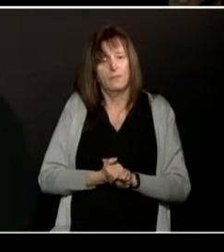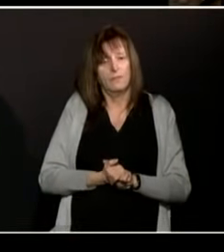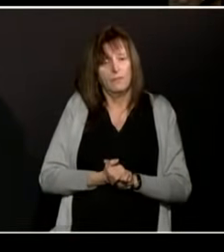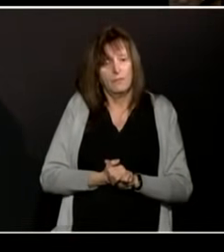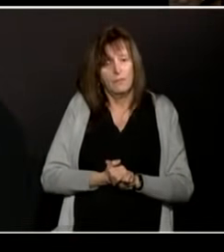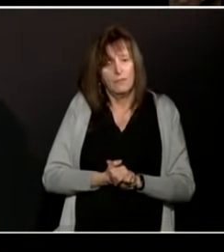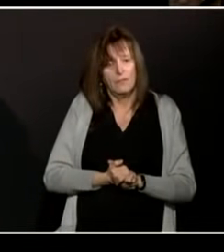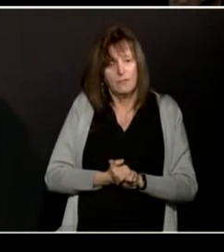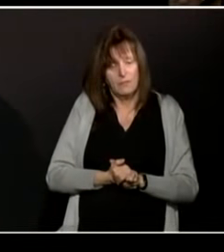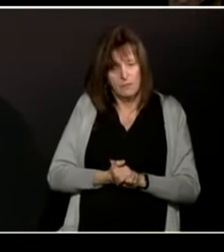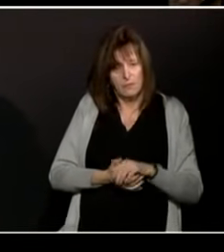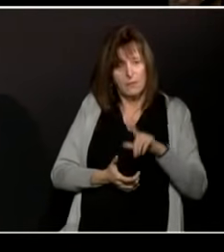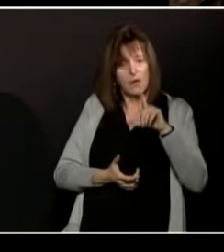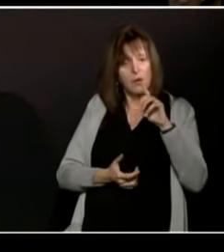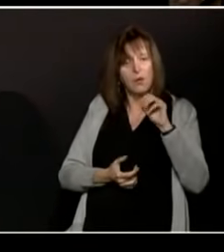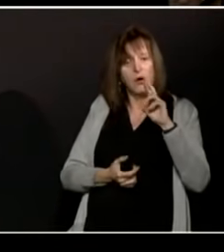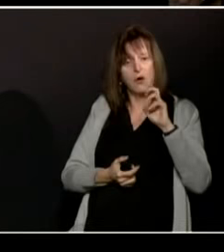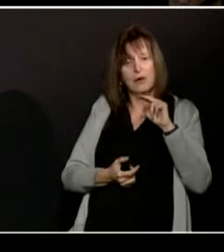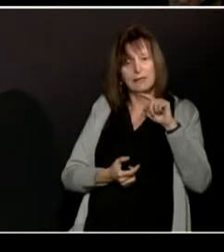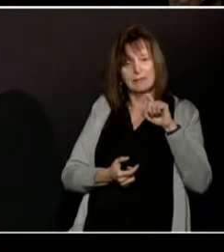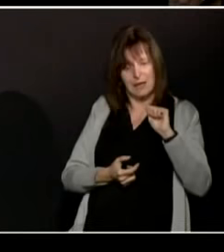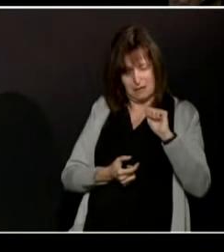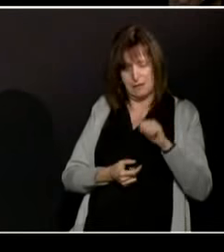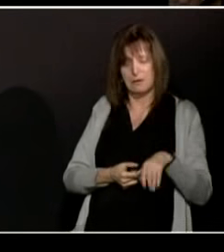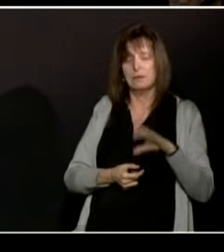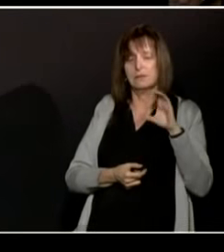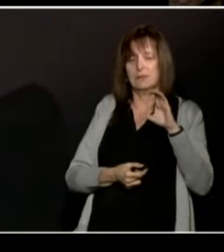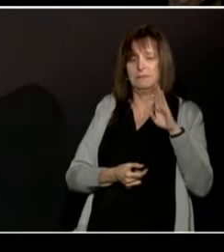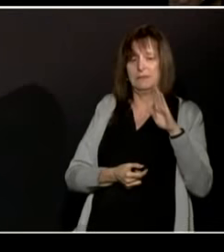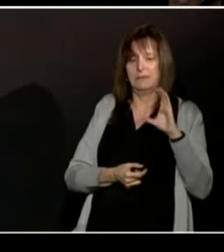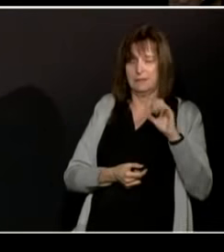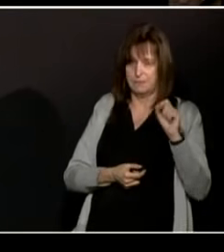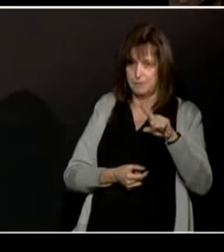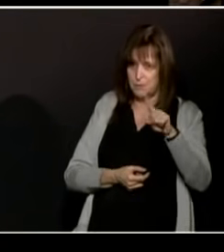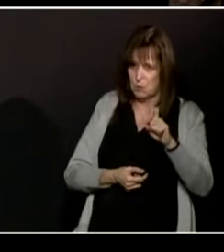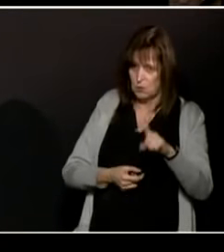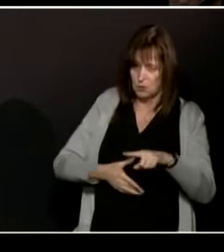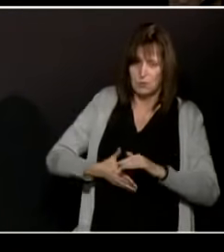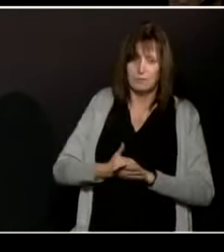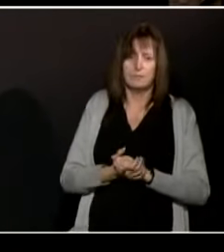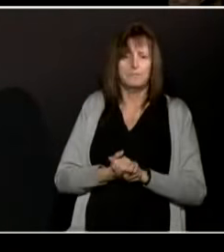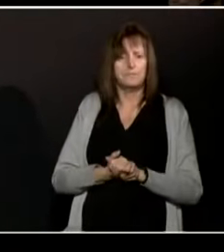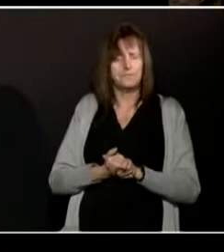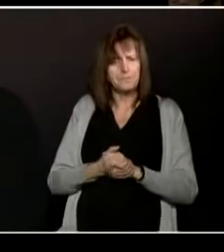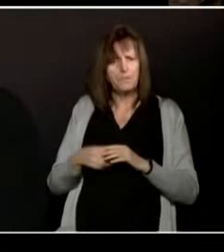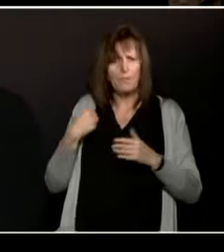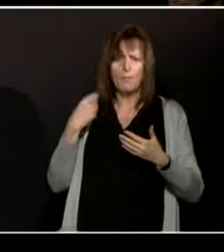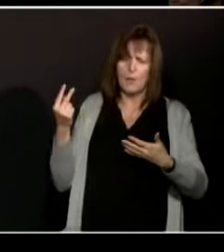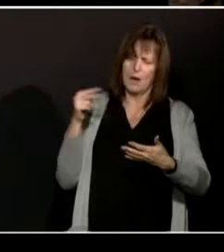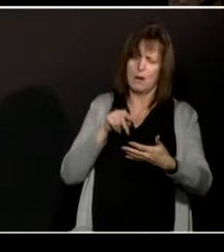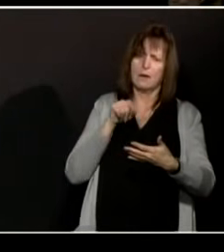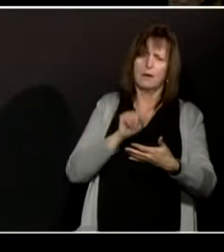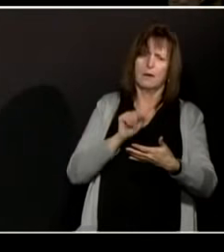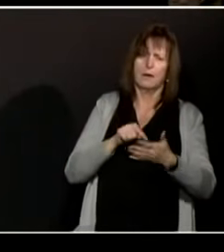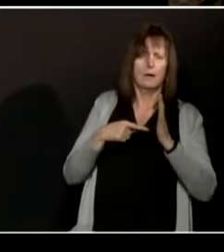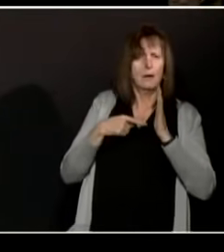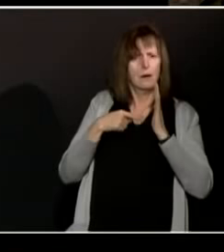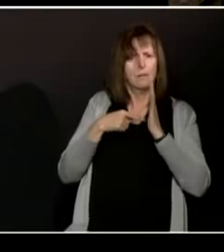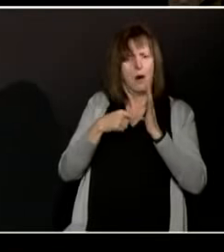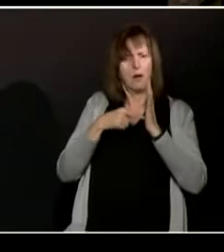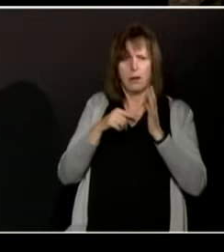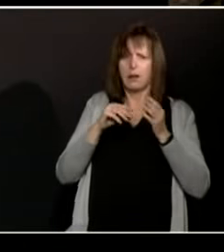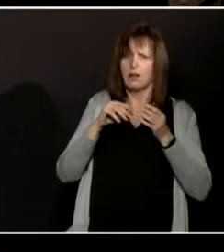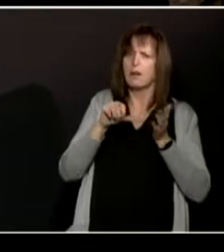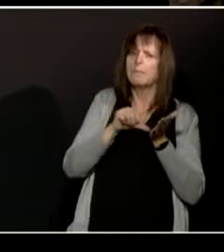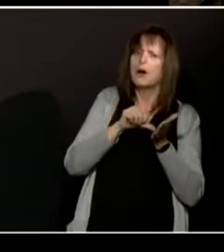Hi there. Thanks for taking my question. Looking at page 8 and those various curves, you said